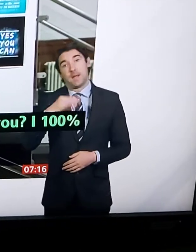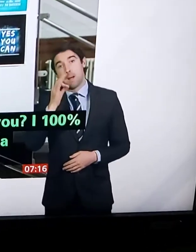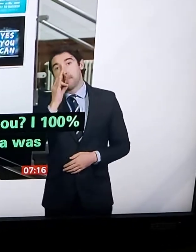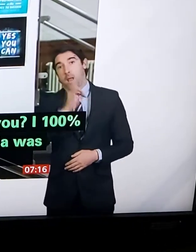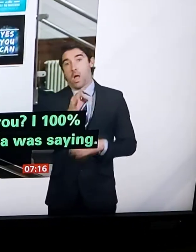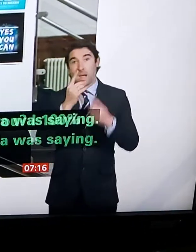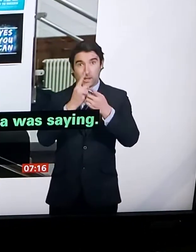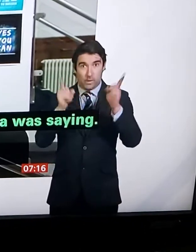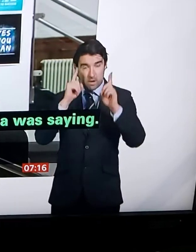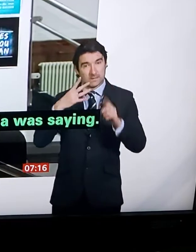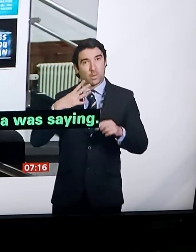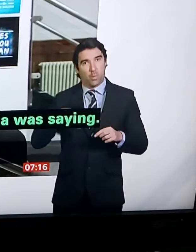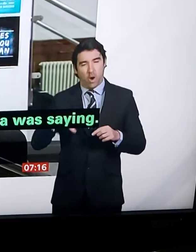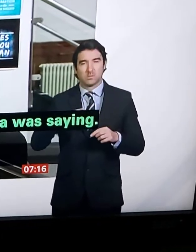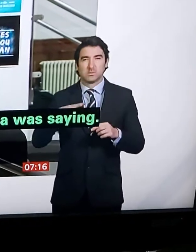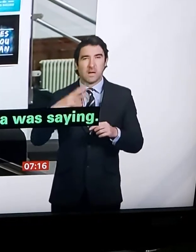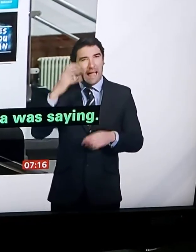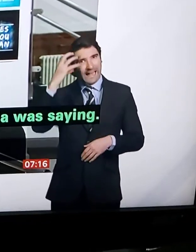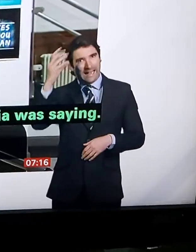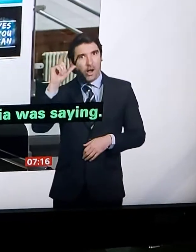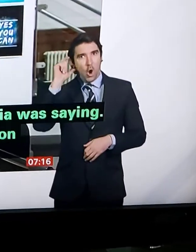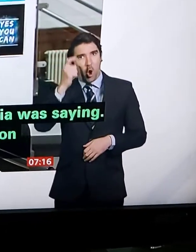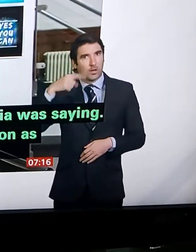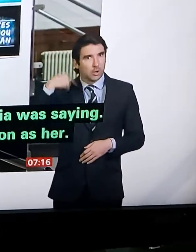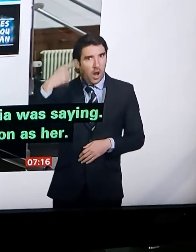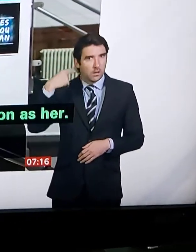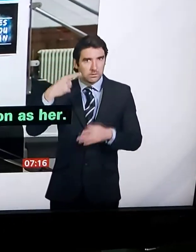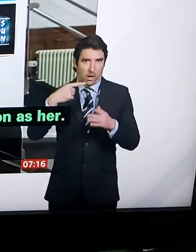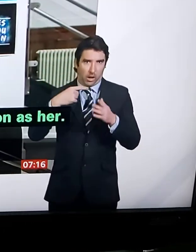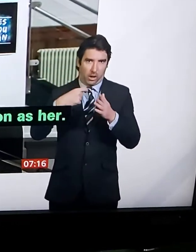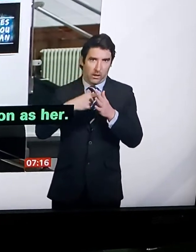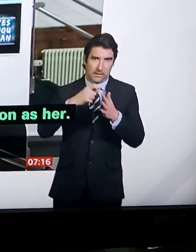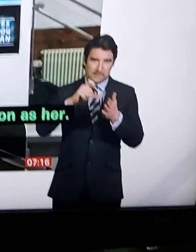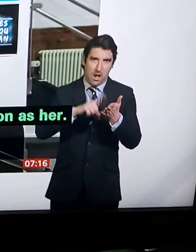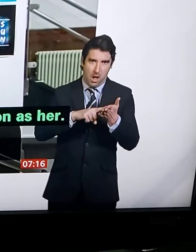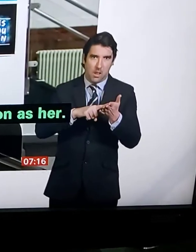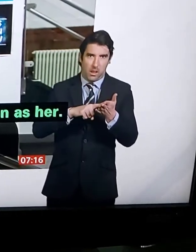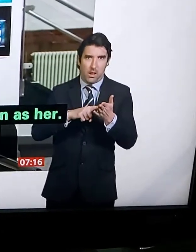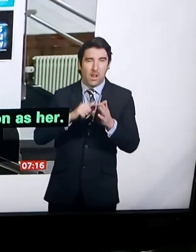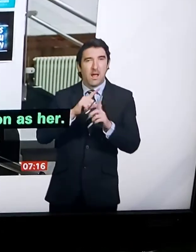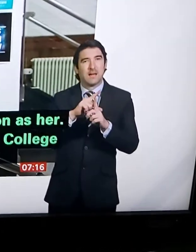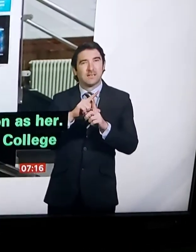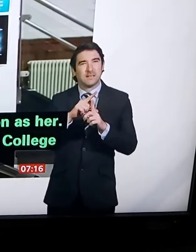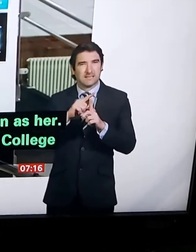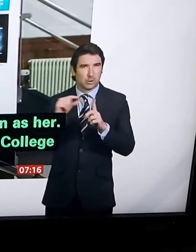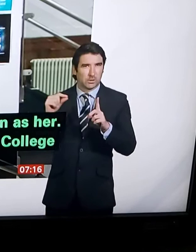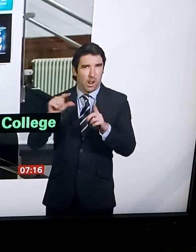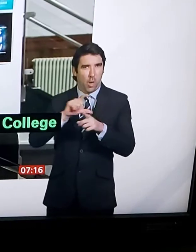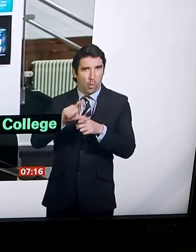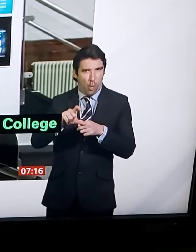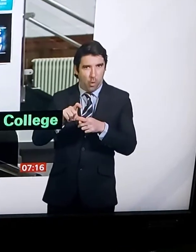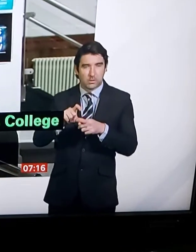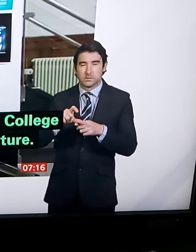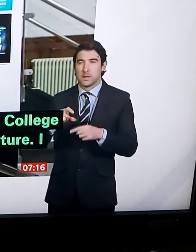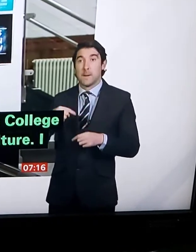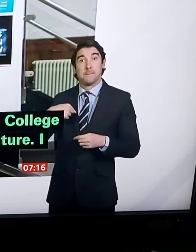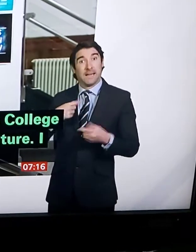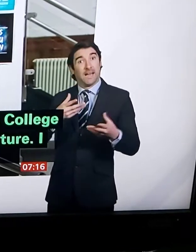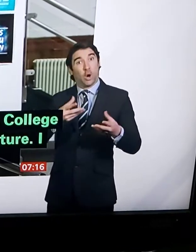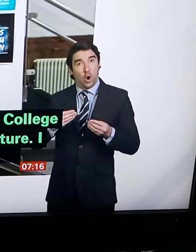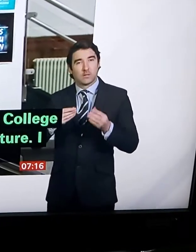I wanted to go to King's College London in order to do digital culture, but the grades that I received was ABD, which was nowhere near the entry